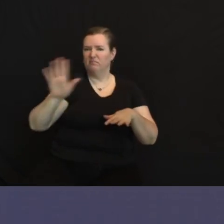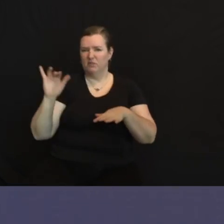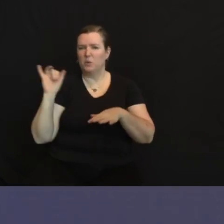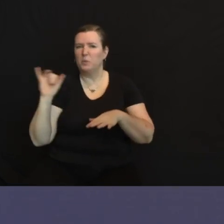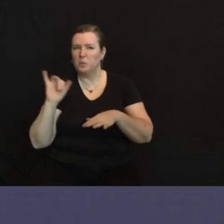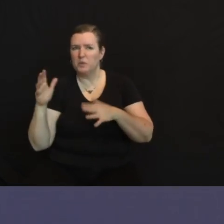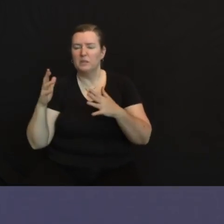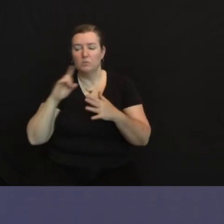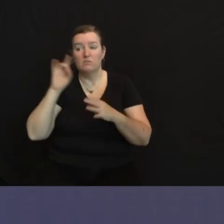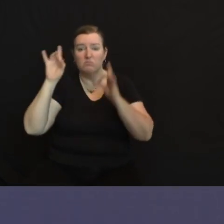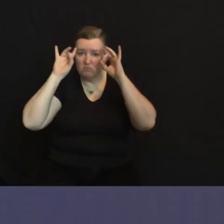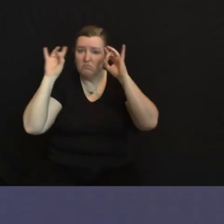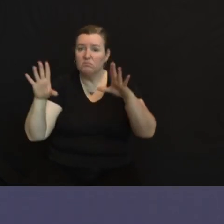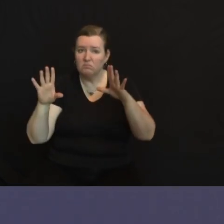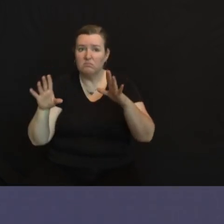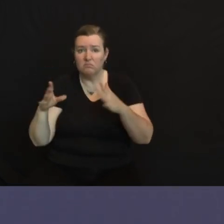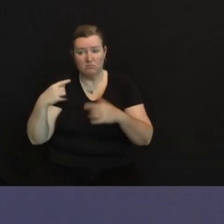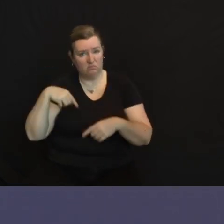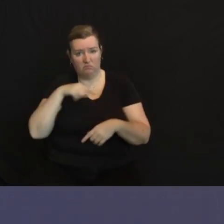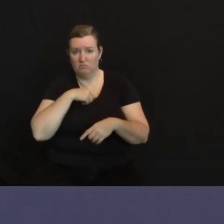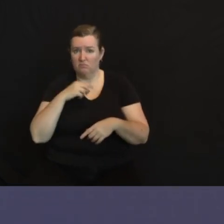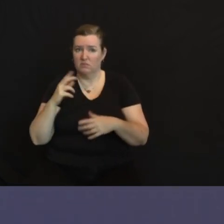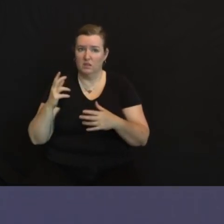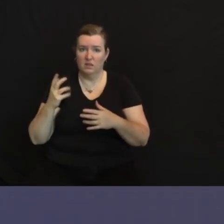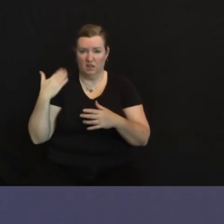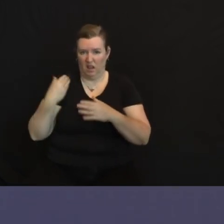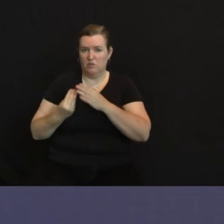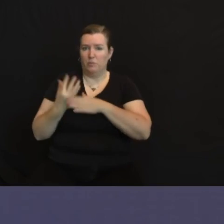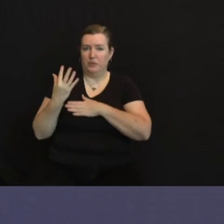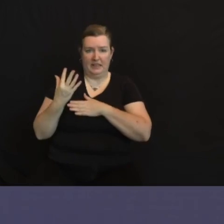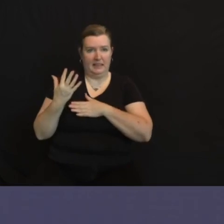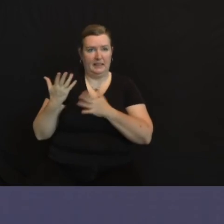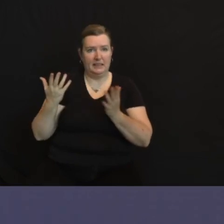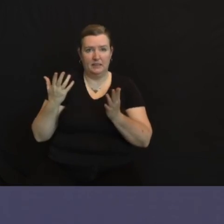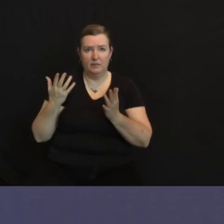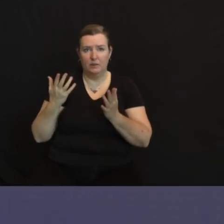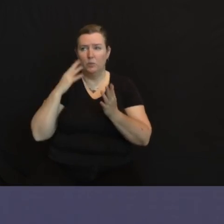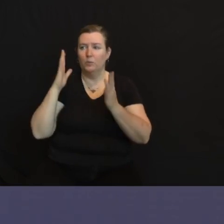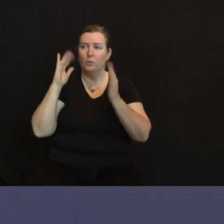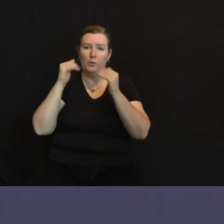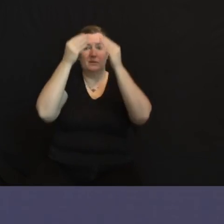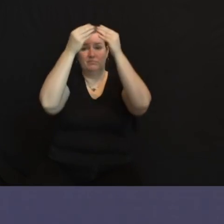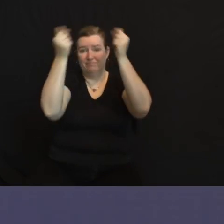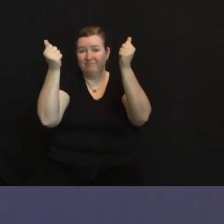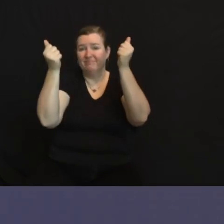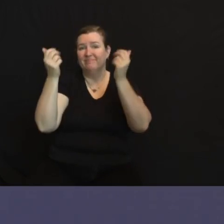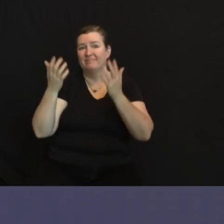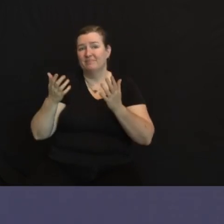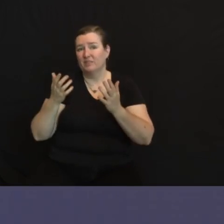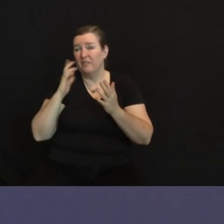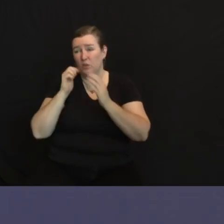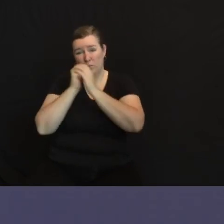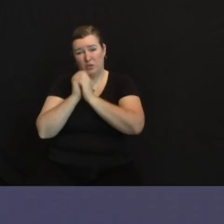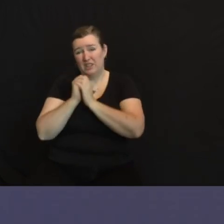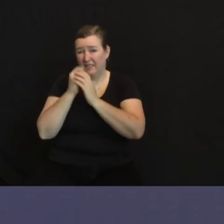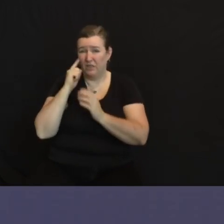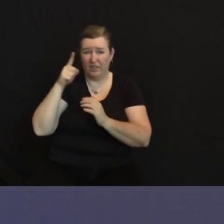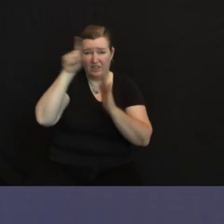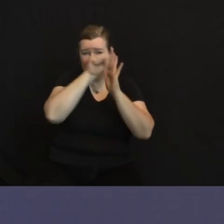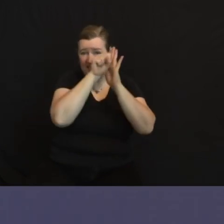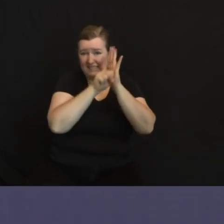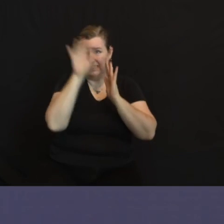in the spring, and we wish them nothing but a speedy resolution. But it's